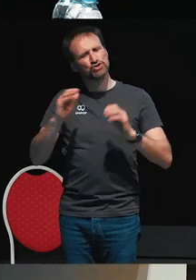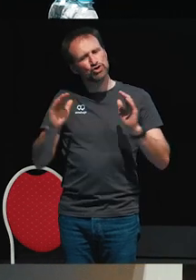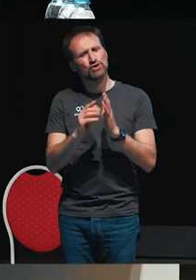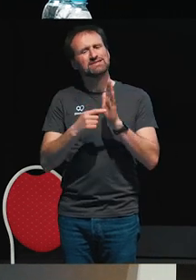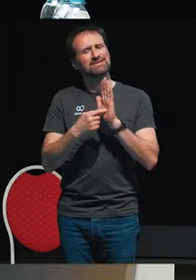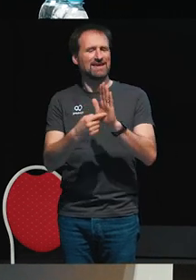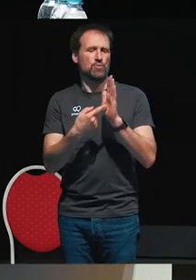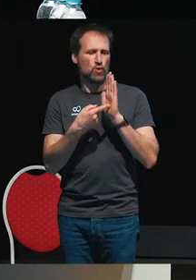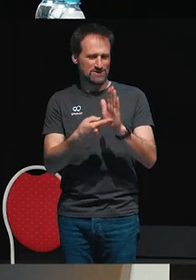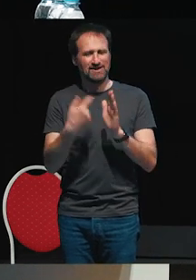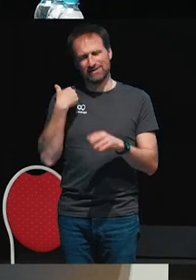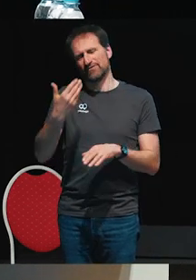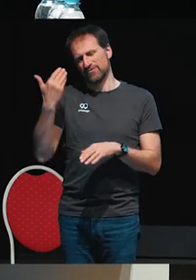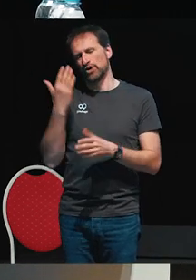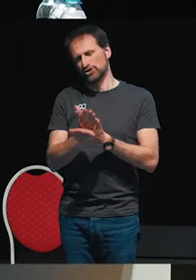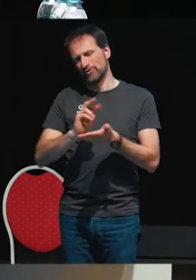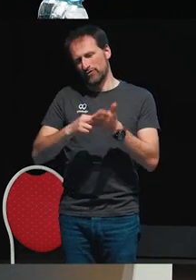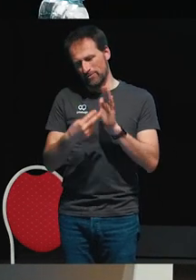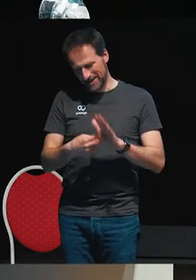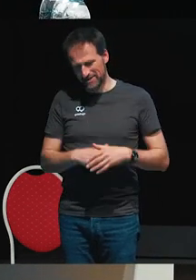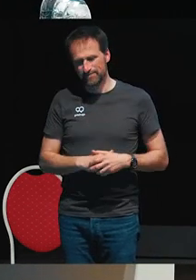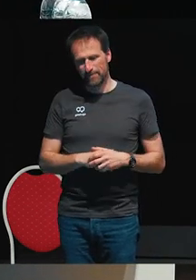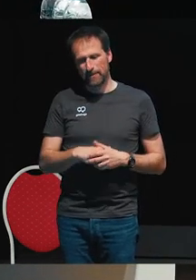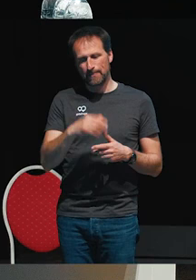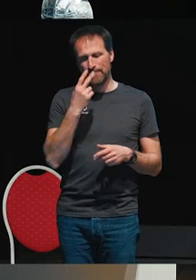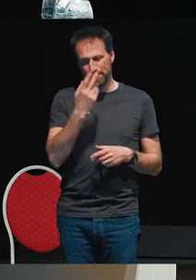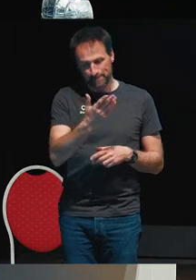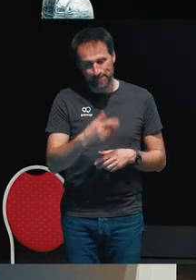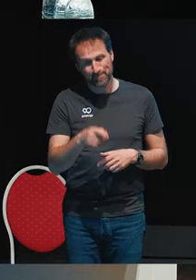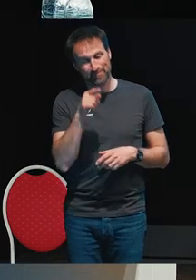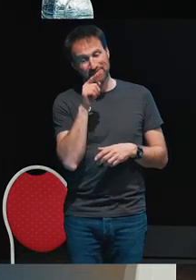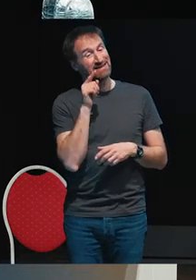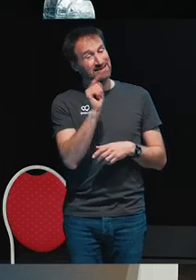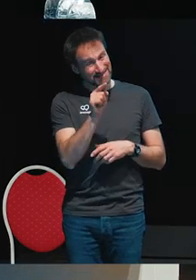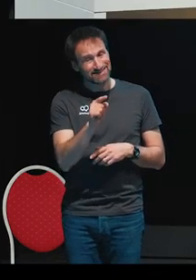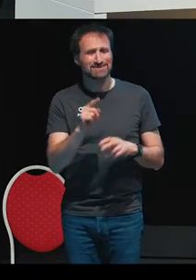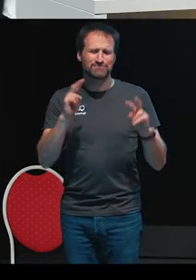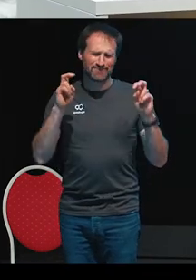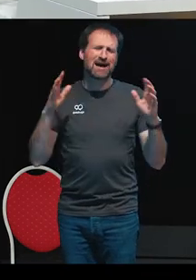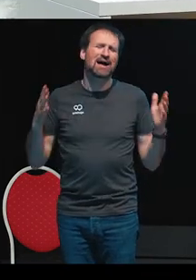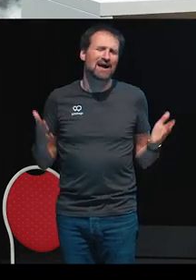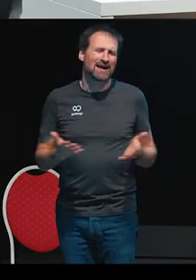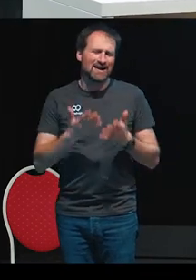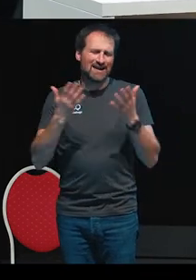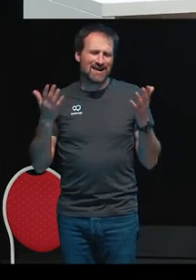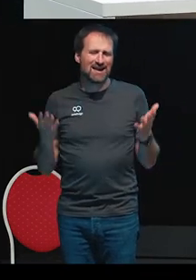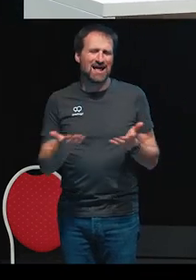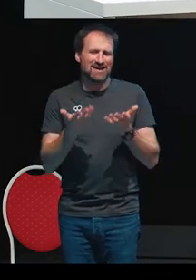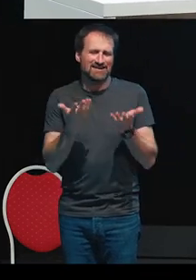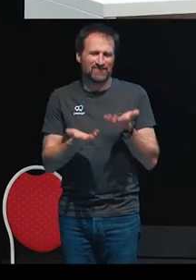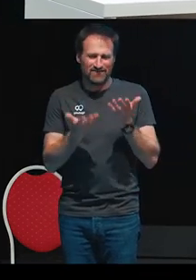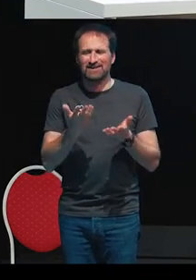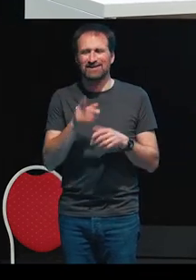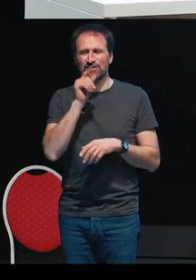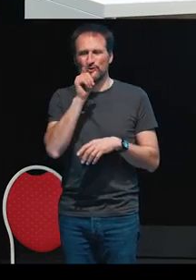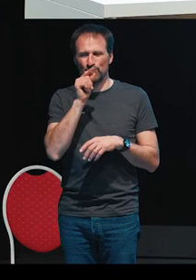created in advance. So let's look at that. That is a really lightweight Twitter application that I